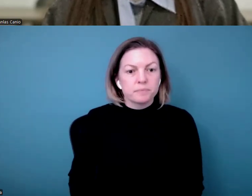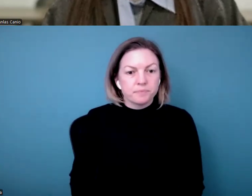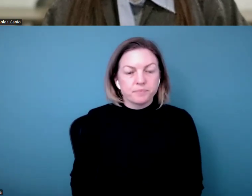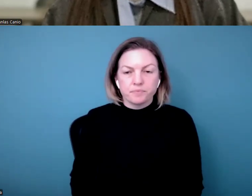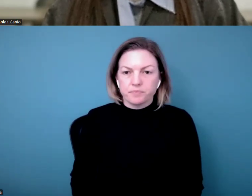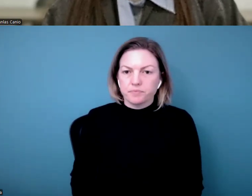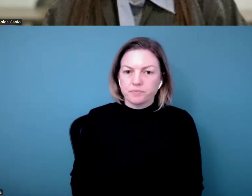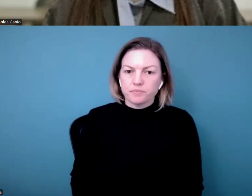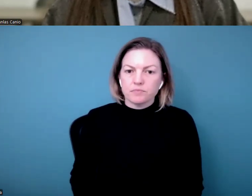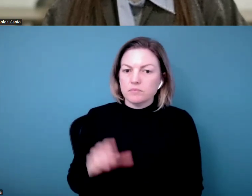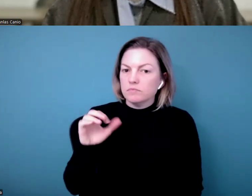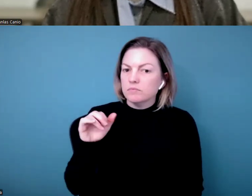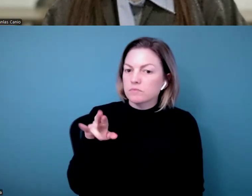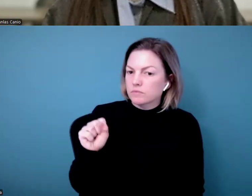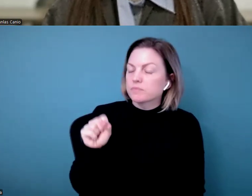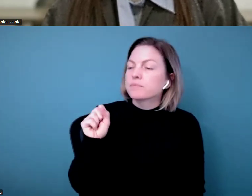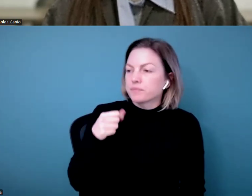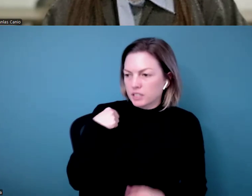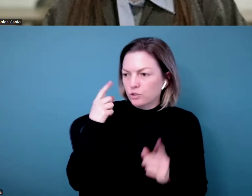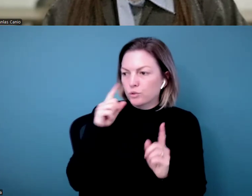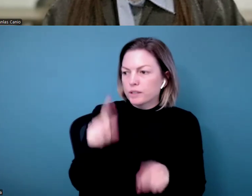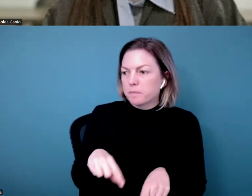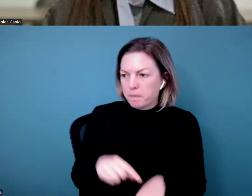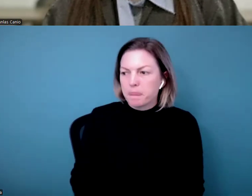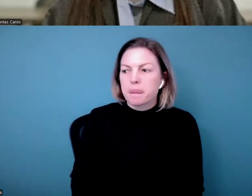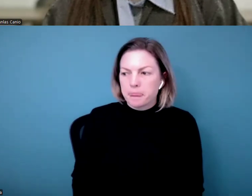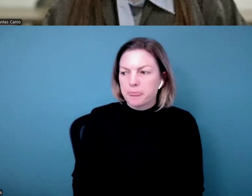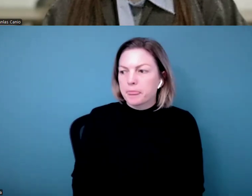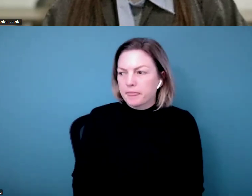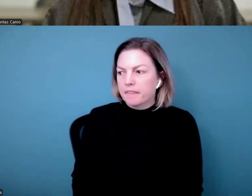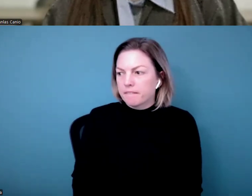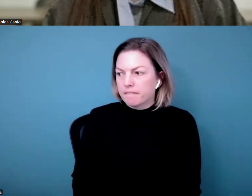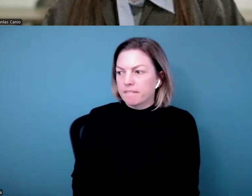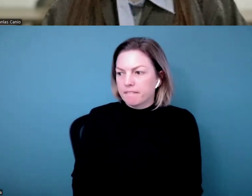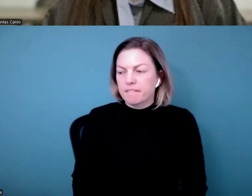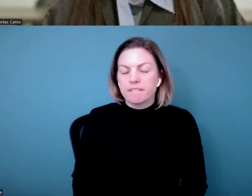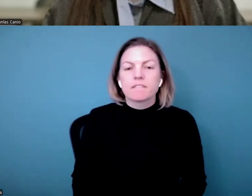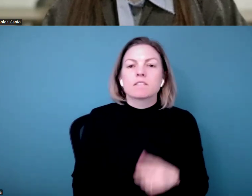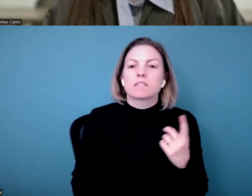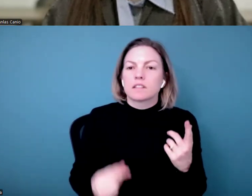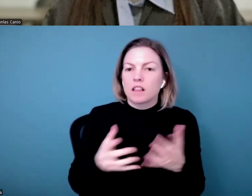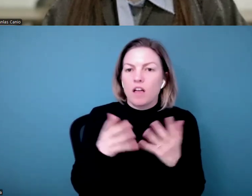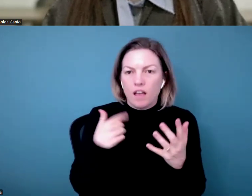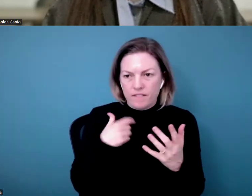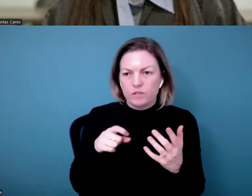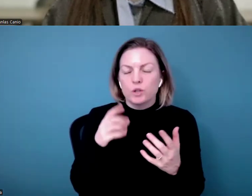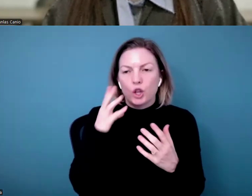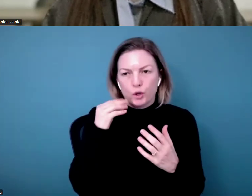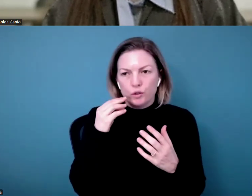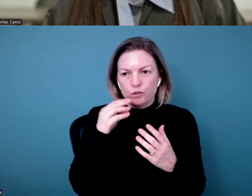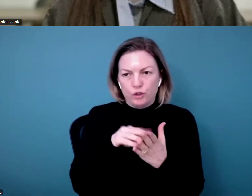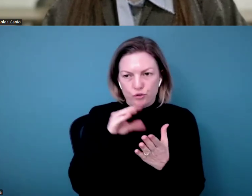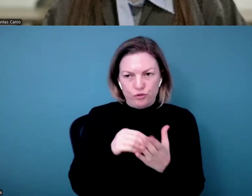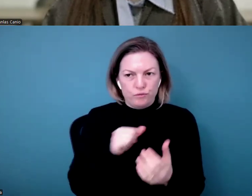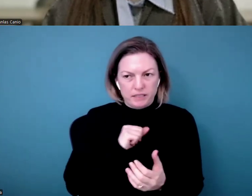I agree, Dr. Mobley. A lot of that I've had to learn on my own. And it's kind of